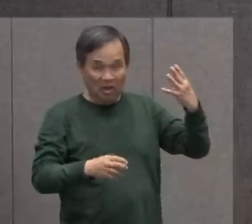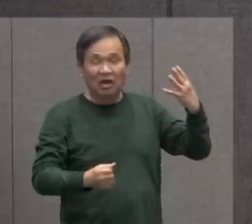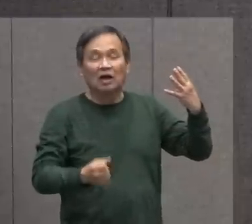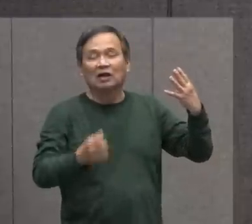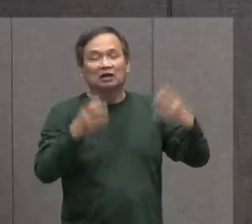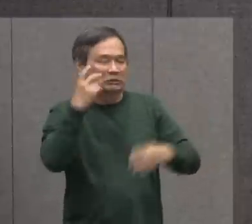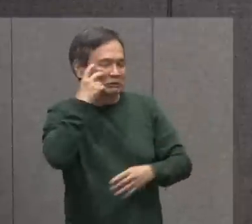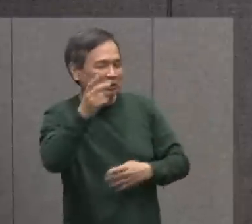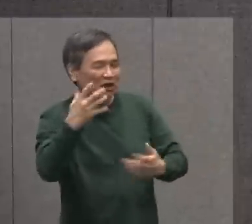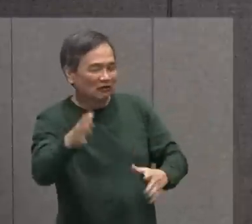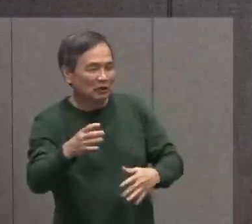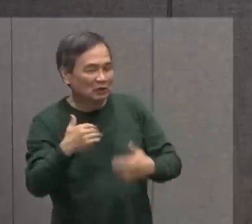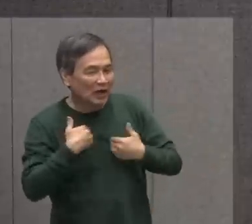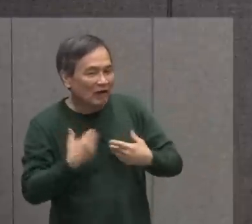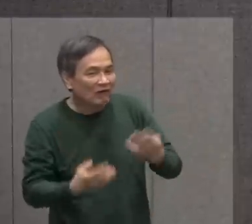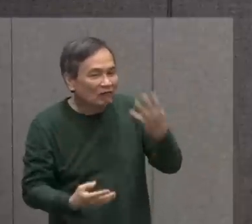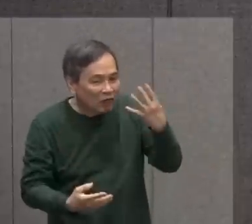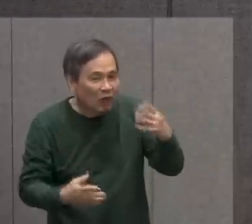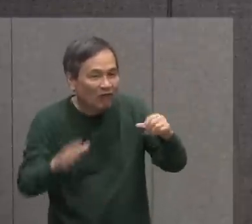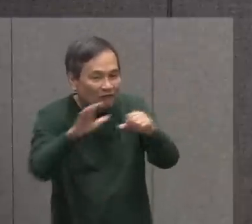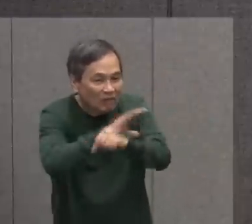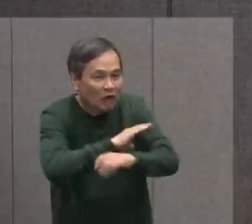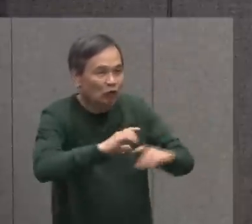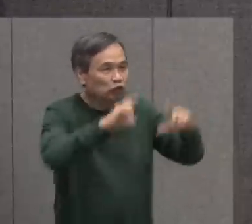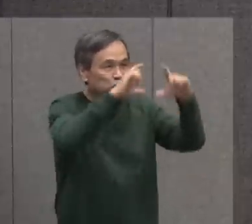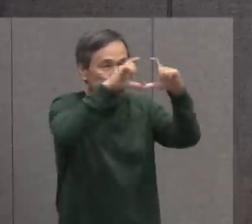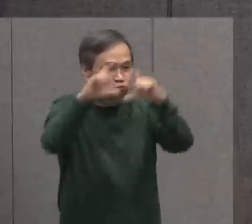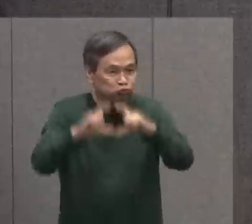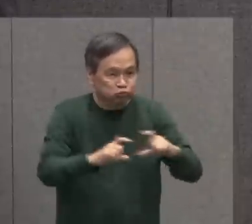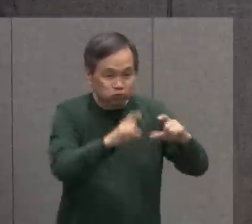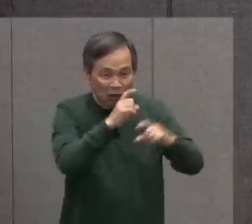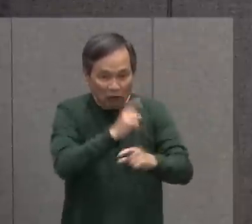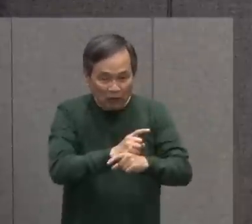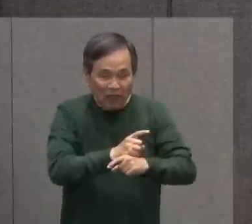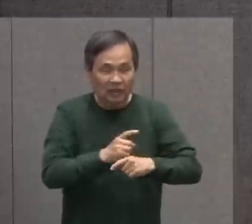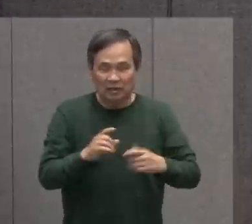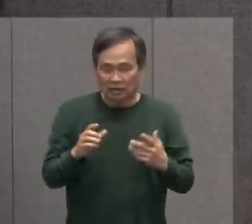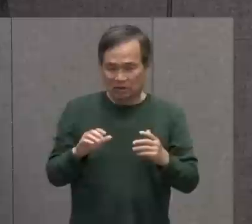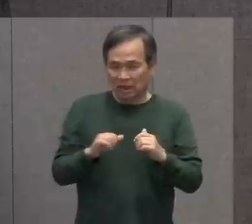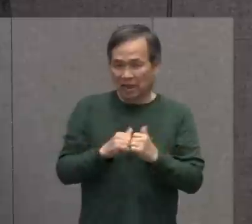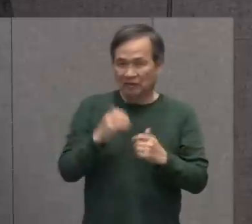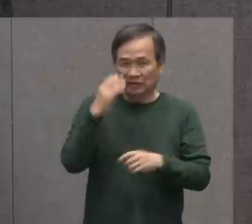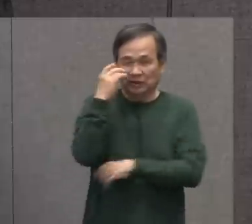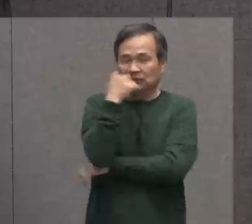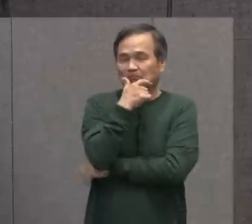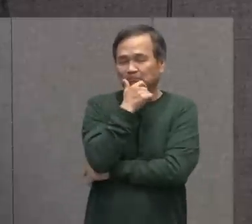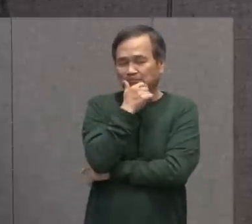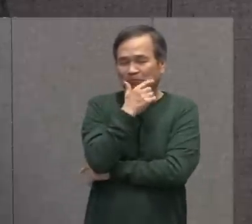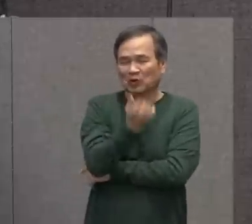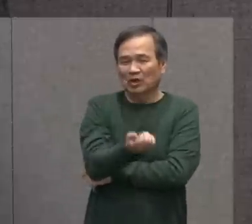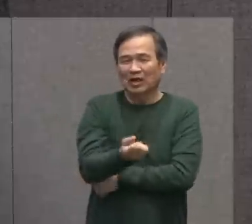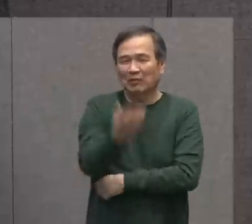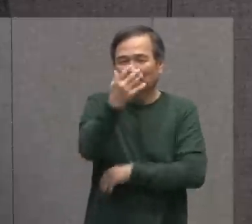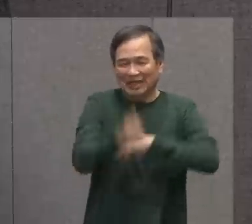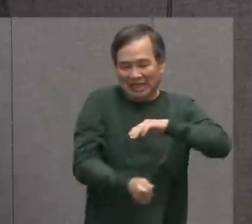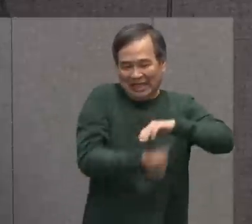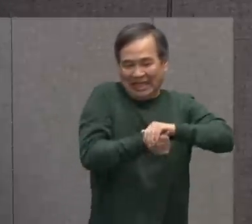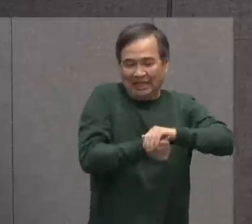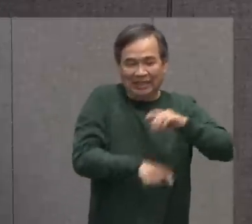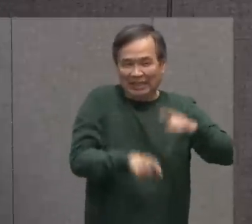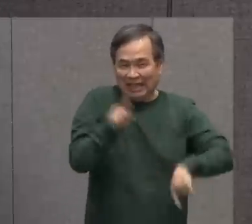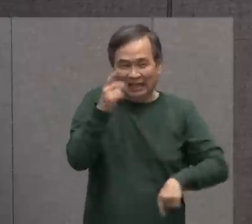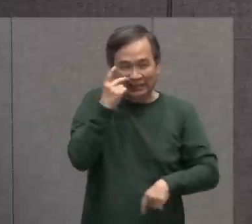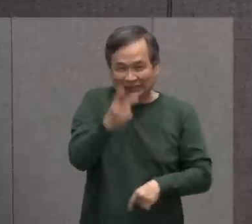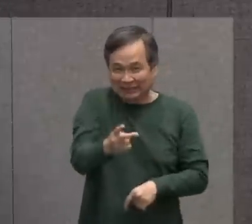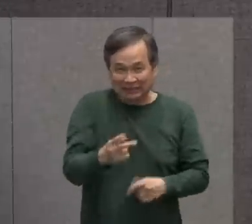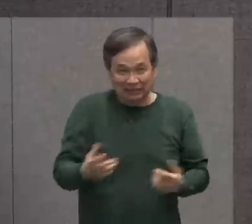look at that total together, right? So there's a lot of different ways we could think about it. And one thing that I